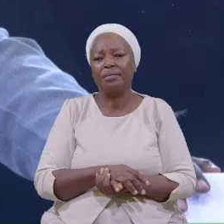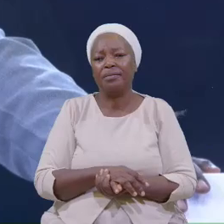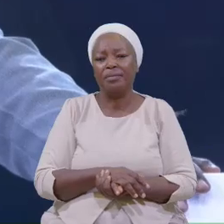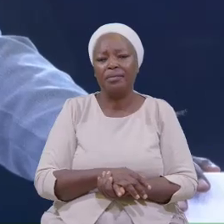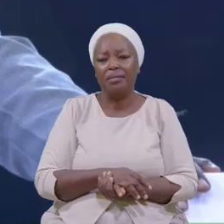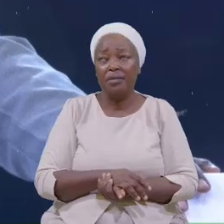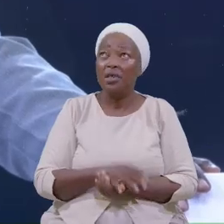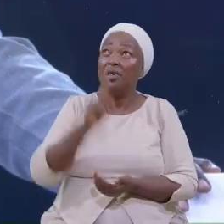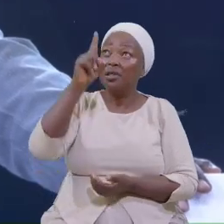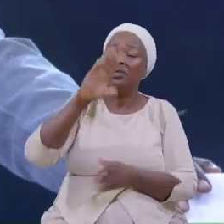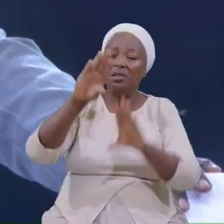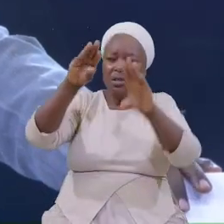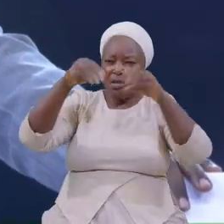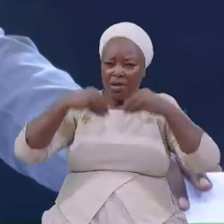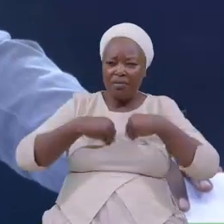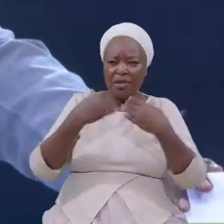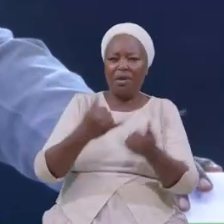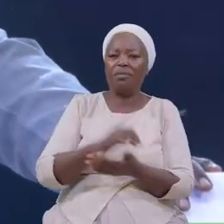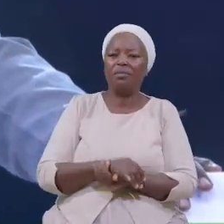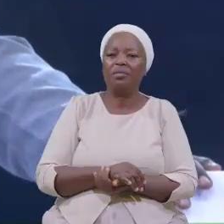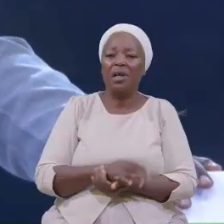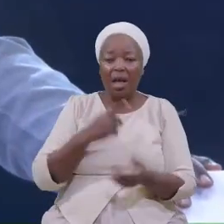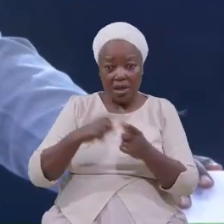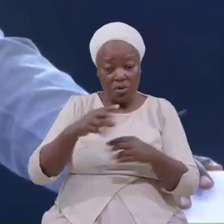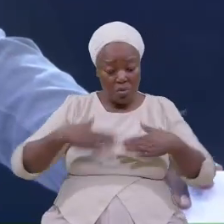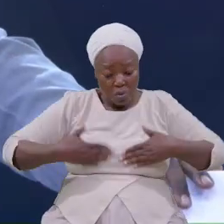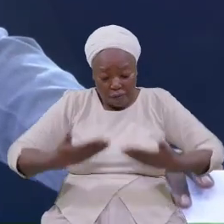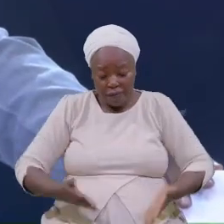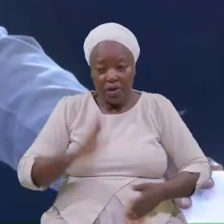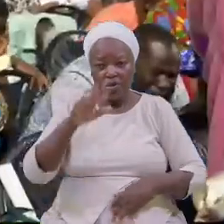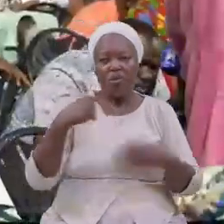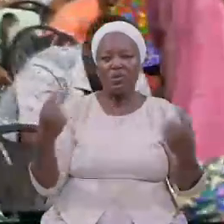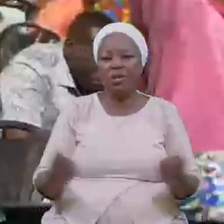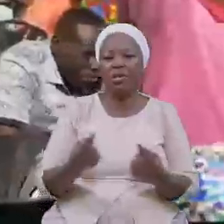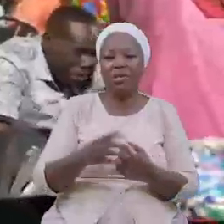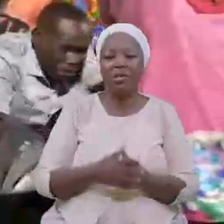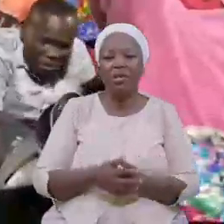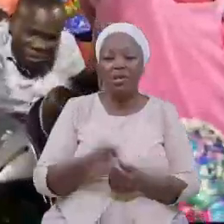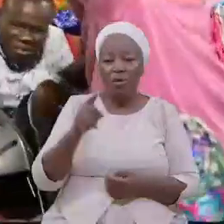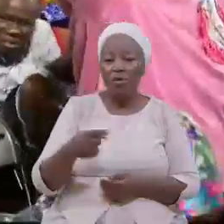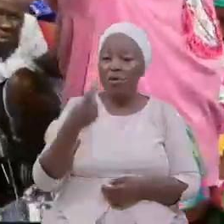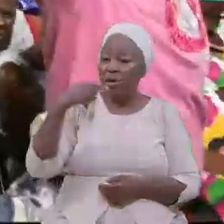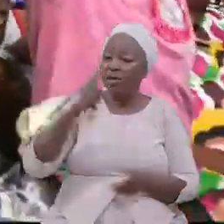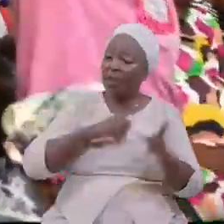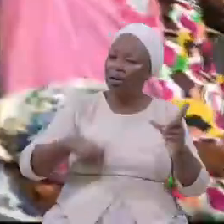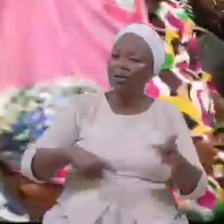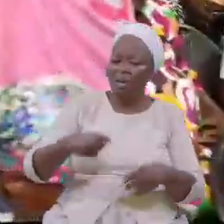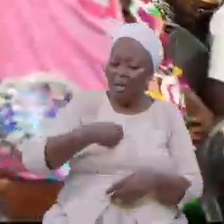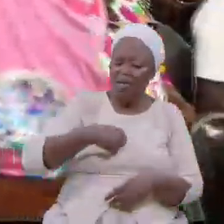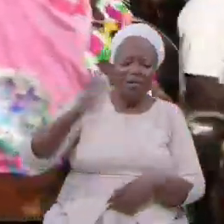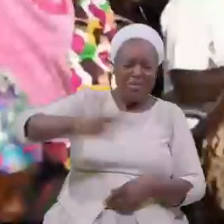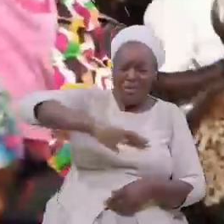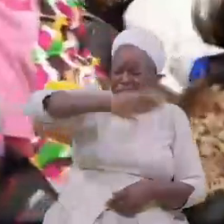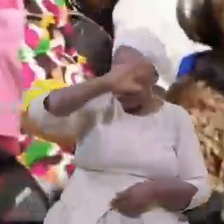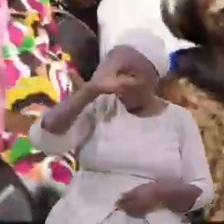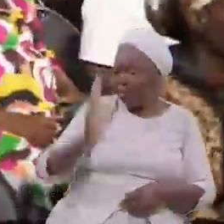He's giving you now. And then you confess your sin. You tell him, Lord, I'll never go back to